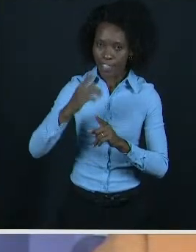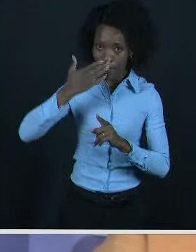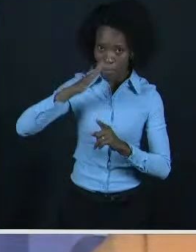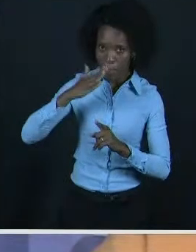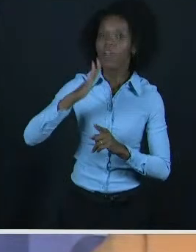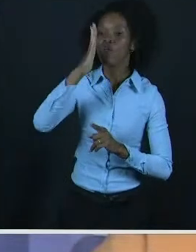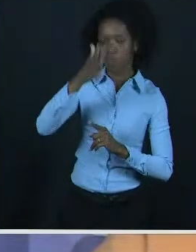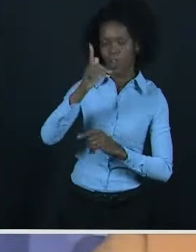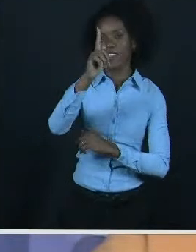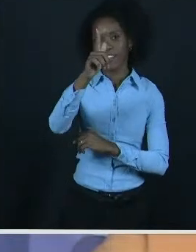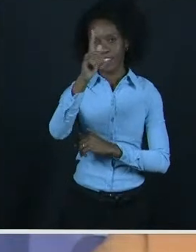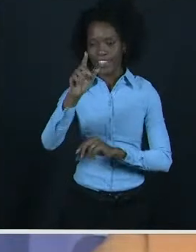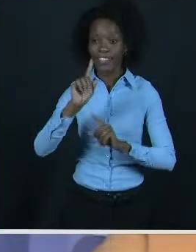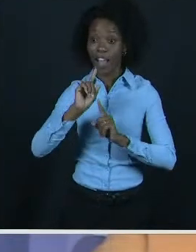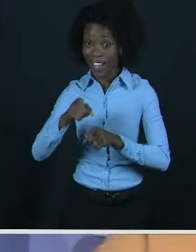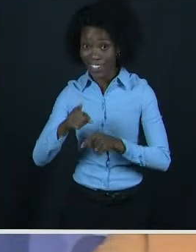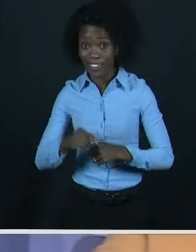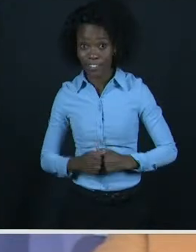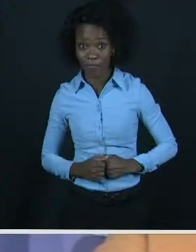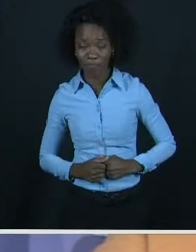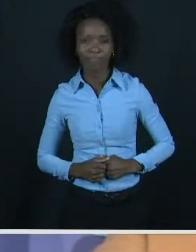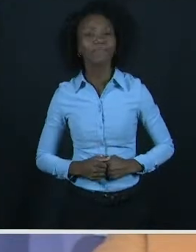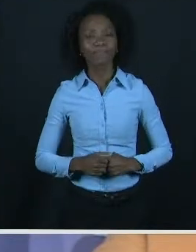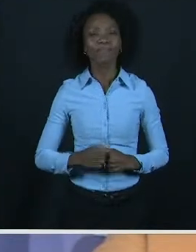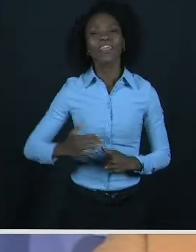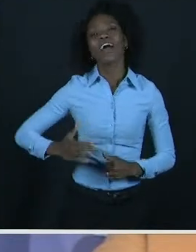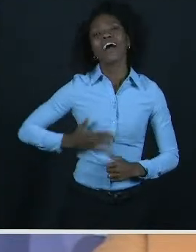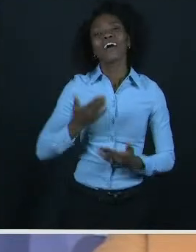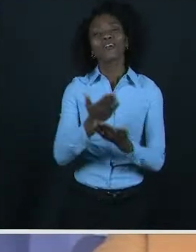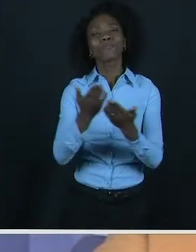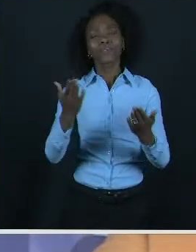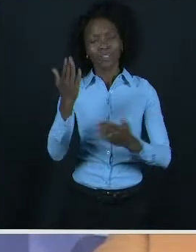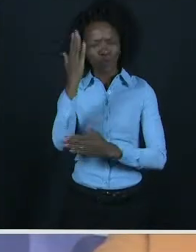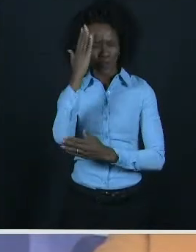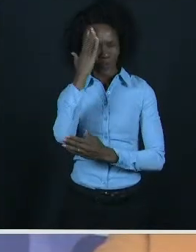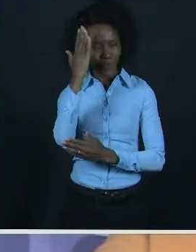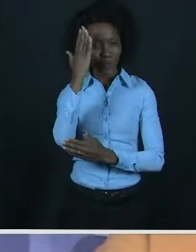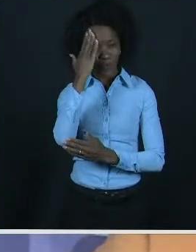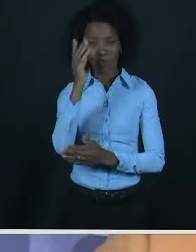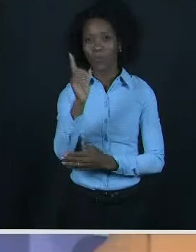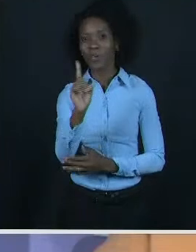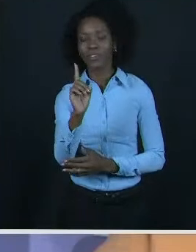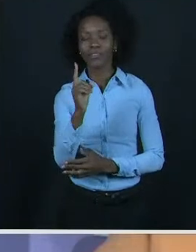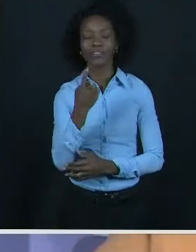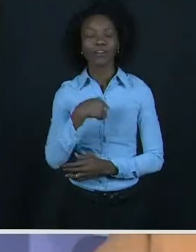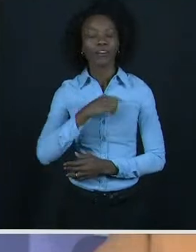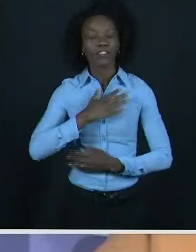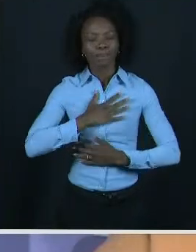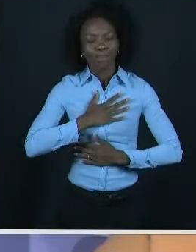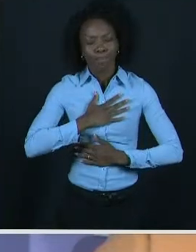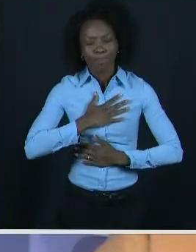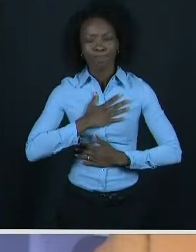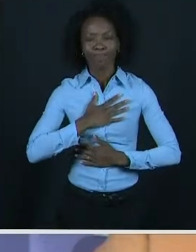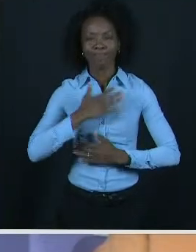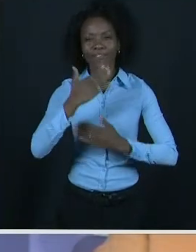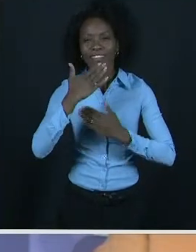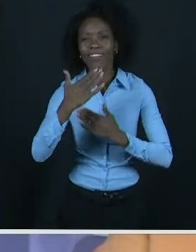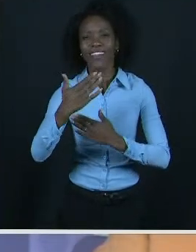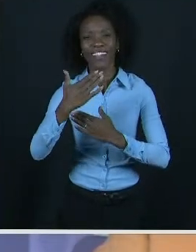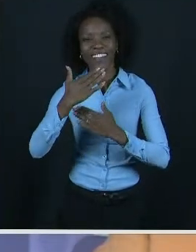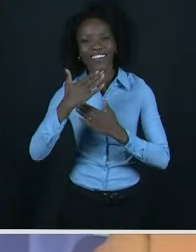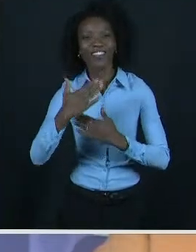responded to. I just want you to know that we really appreciate and